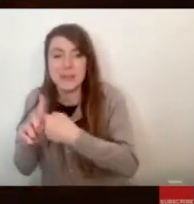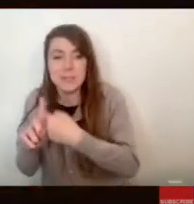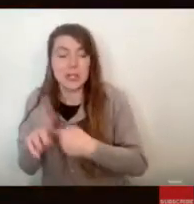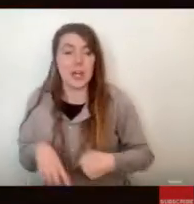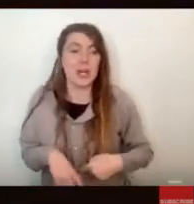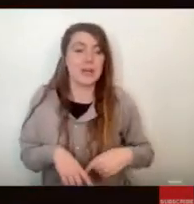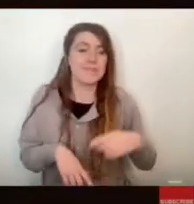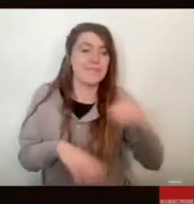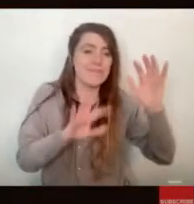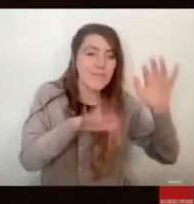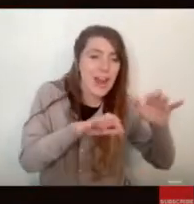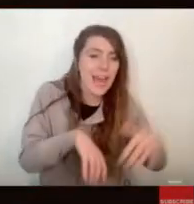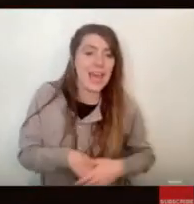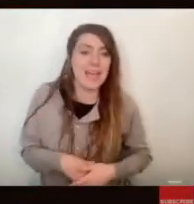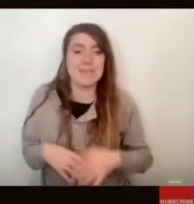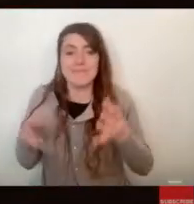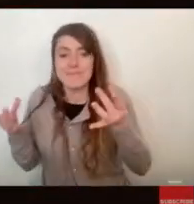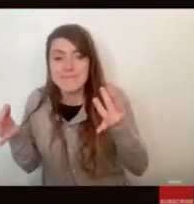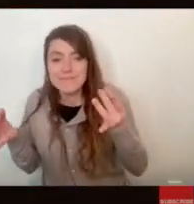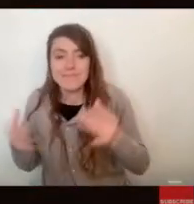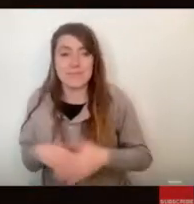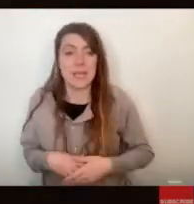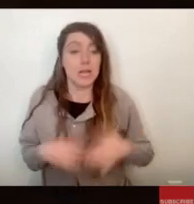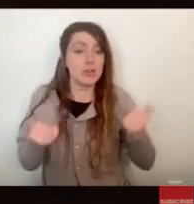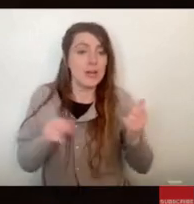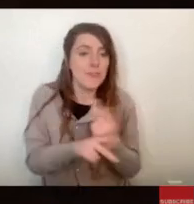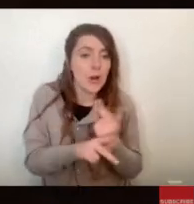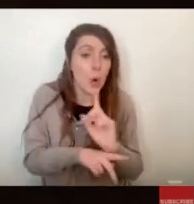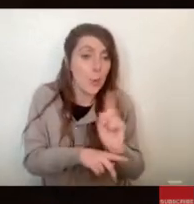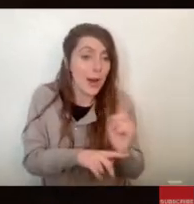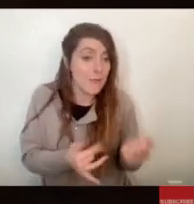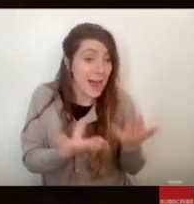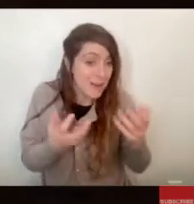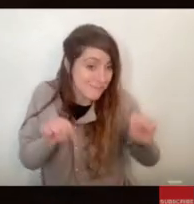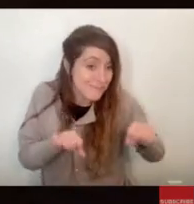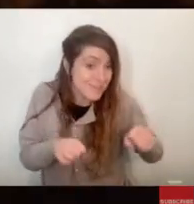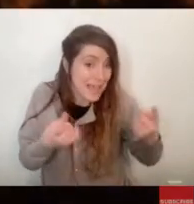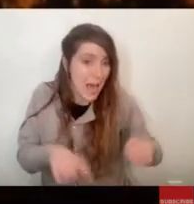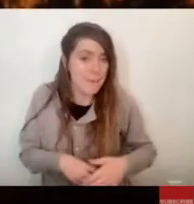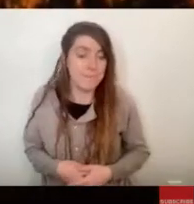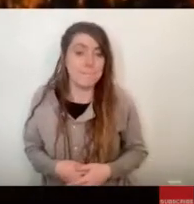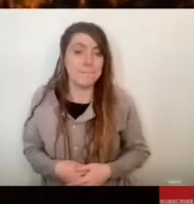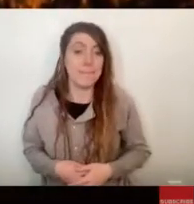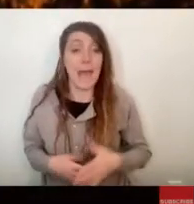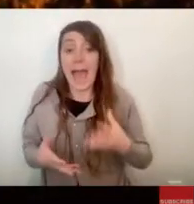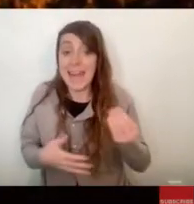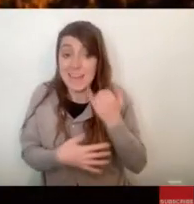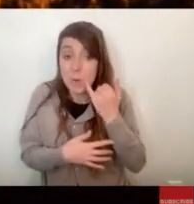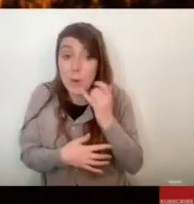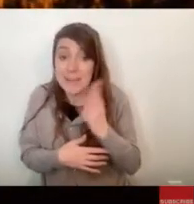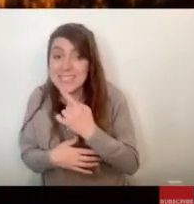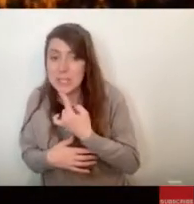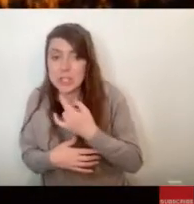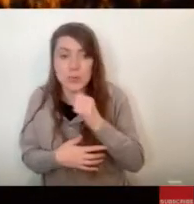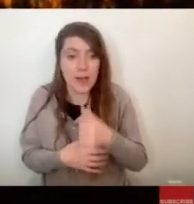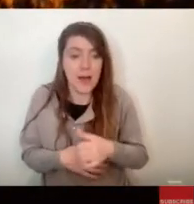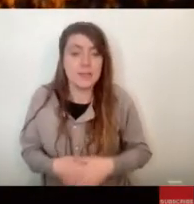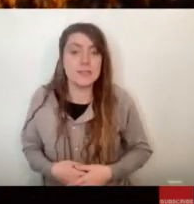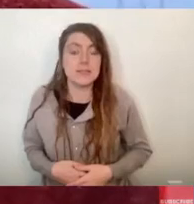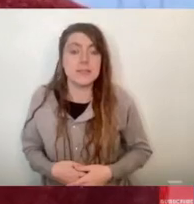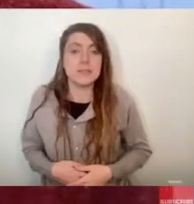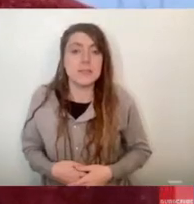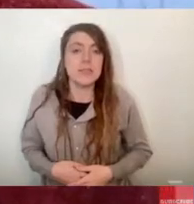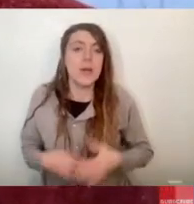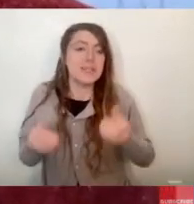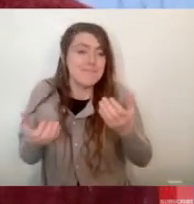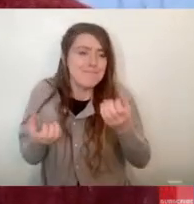the chance that if a fire does occur, how intense it will be. So what we know from that is that it doesn't account for a lot of things. It doesn't account for fuel, it doesn't